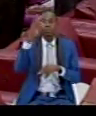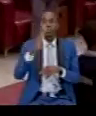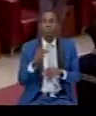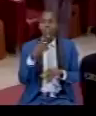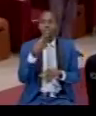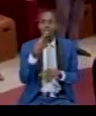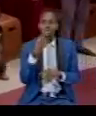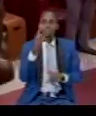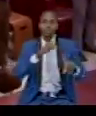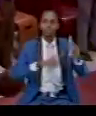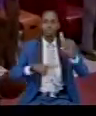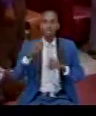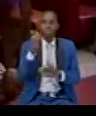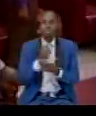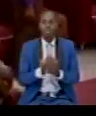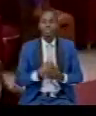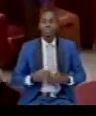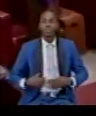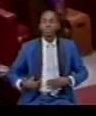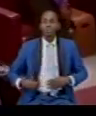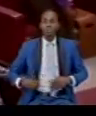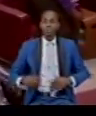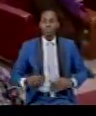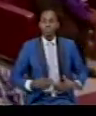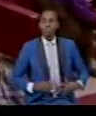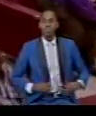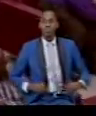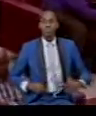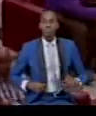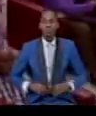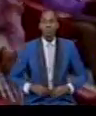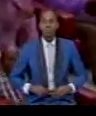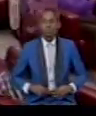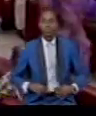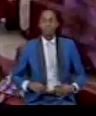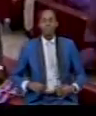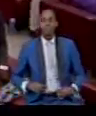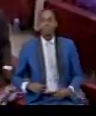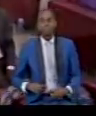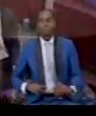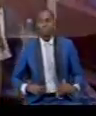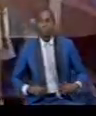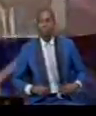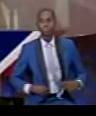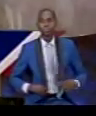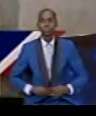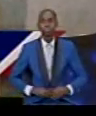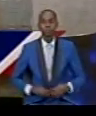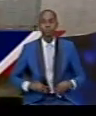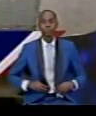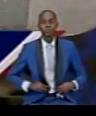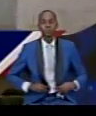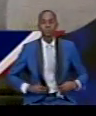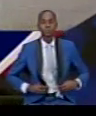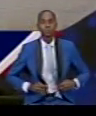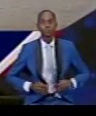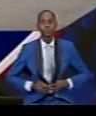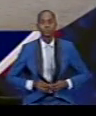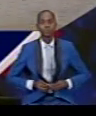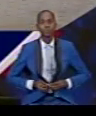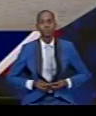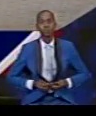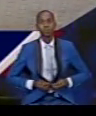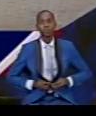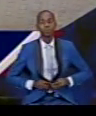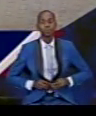Sage God bless you can see that we're coming to Galatians chapter 4. our reading